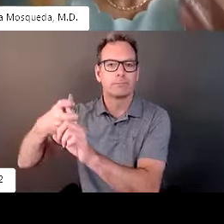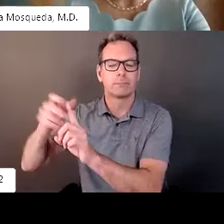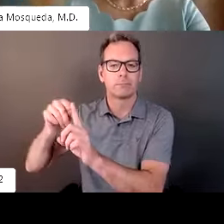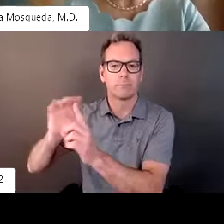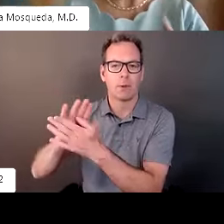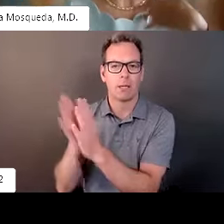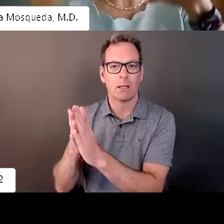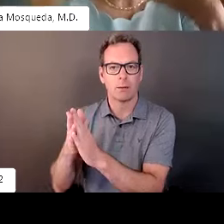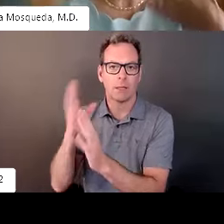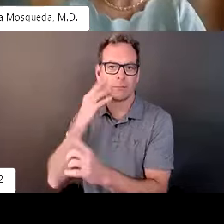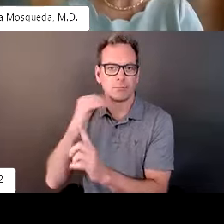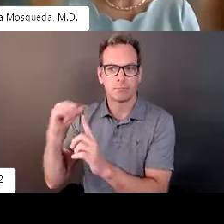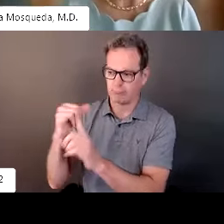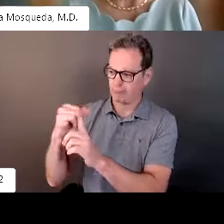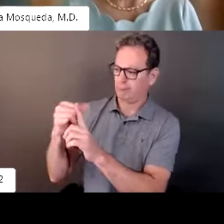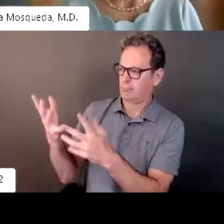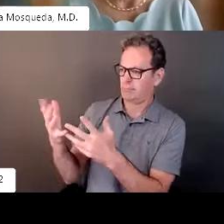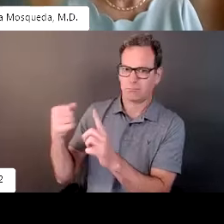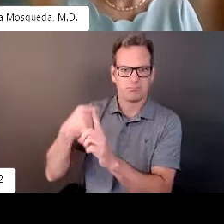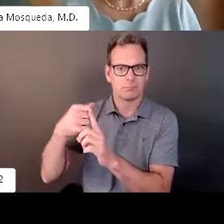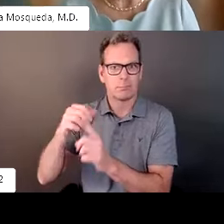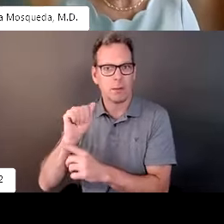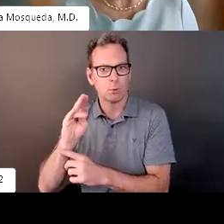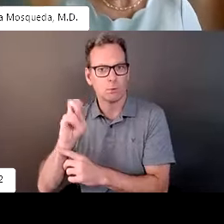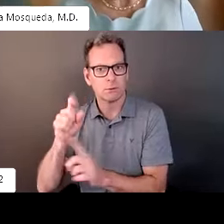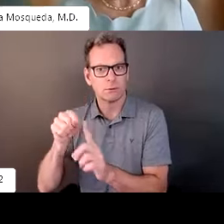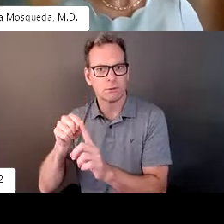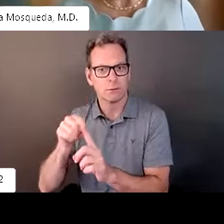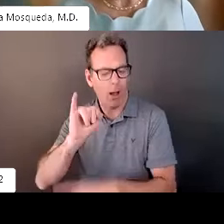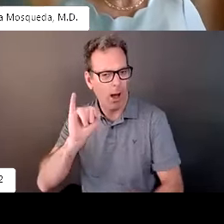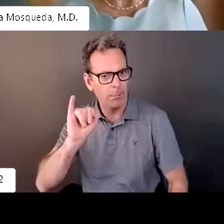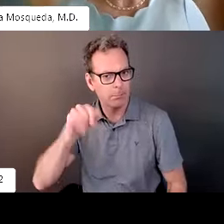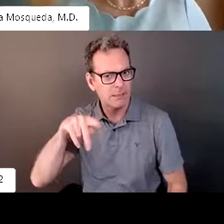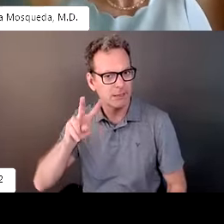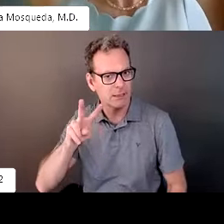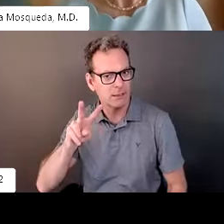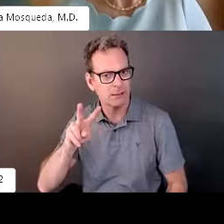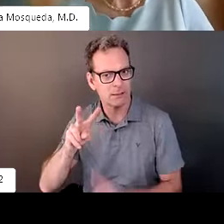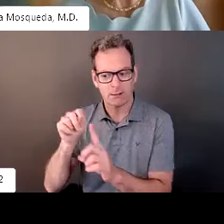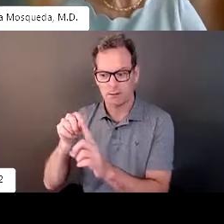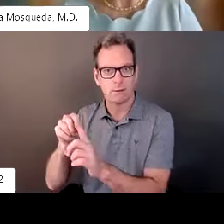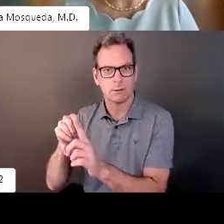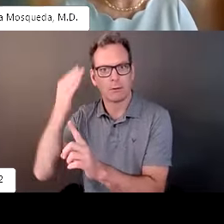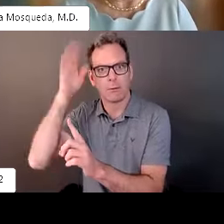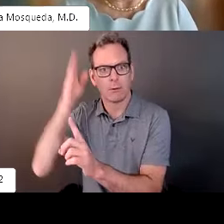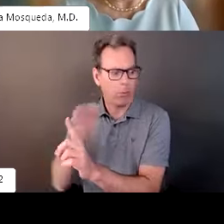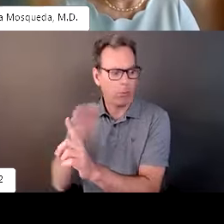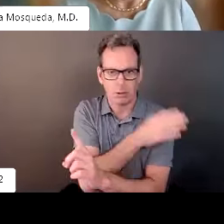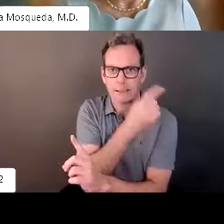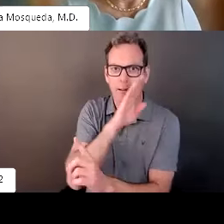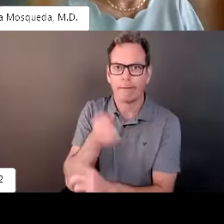become emotionally and then physically susceptible to intimate partner violence as time goes